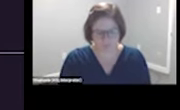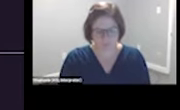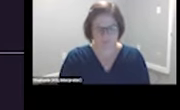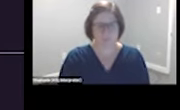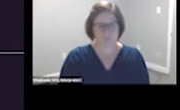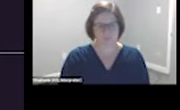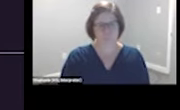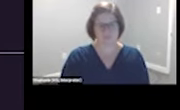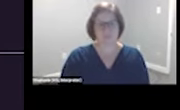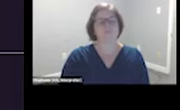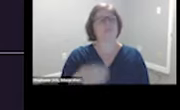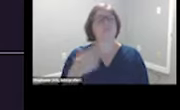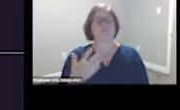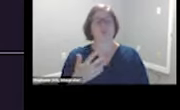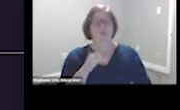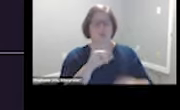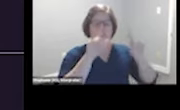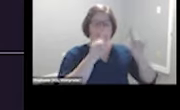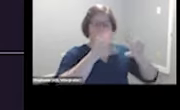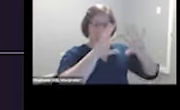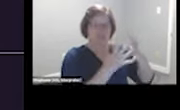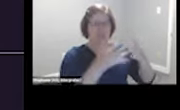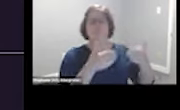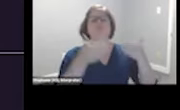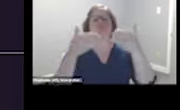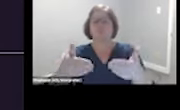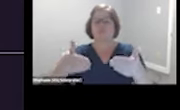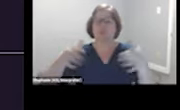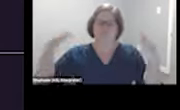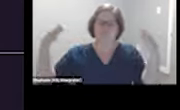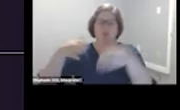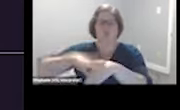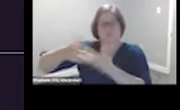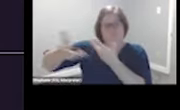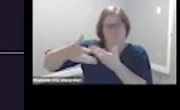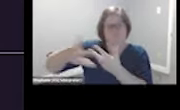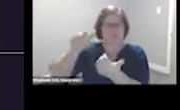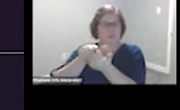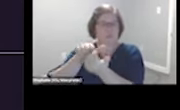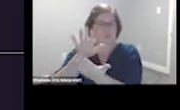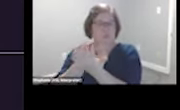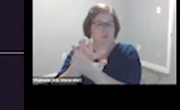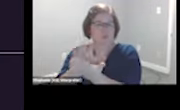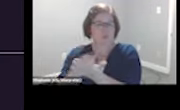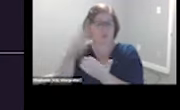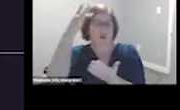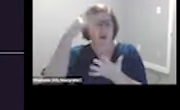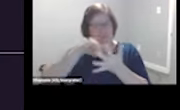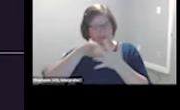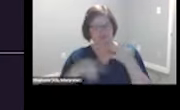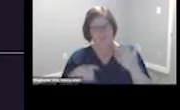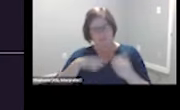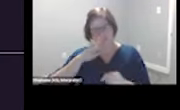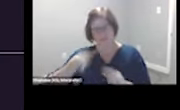So beyond testing, we decided to start focusing on engagement with schools. And we wanted to engage with schools for all of those reasons that I talked about at the start, because we